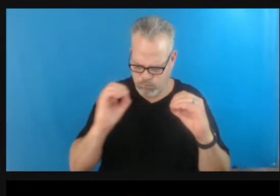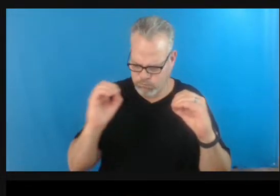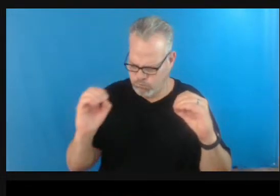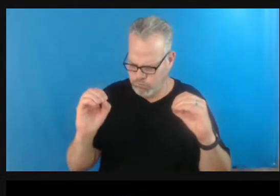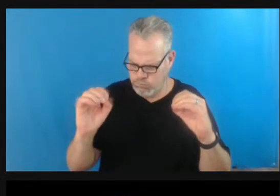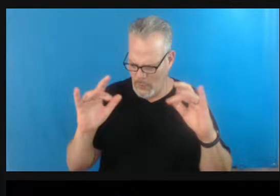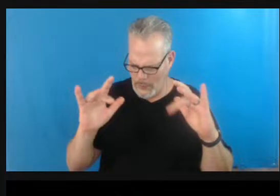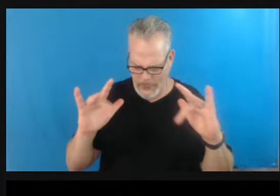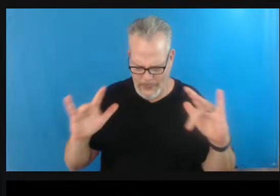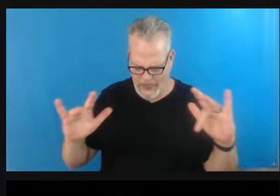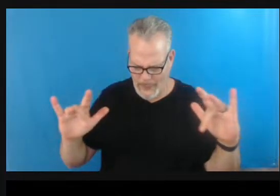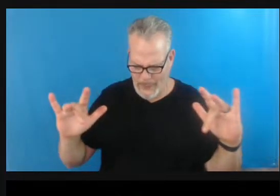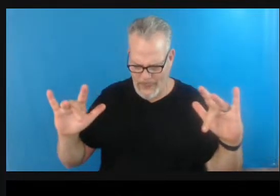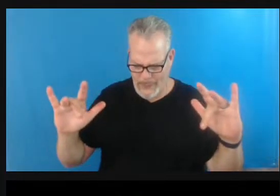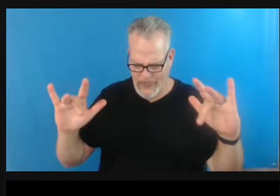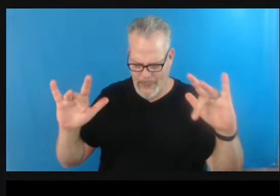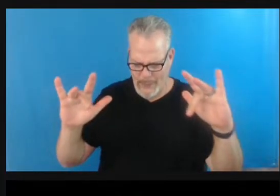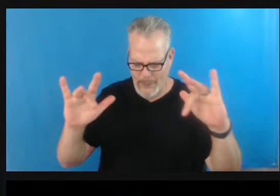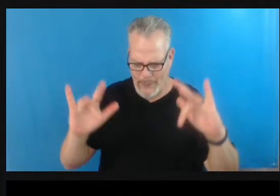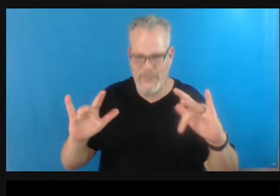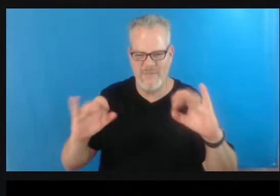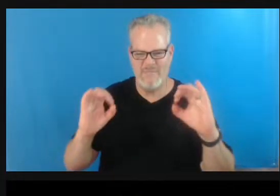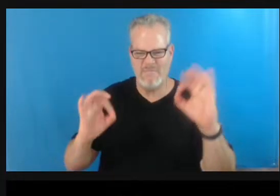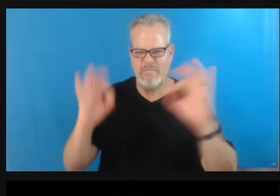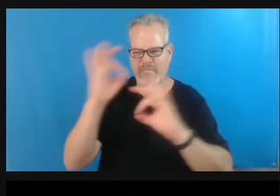melt, I suppose.